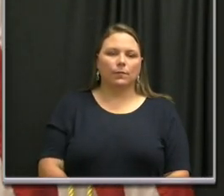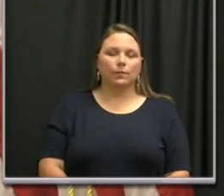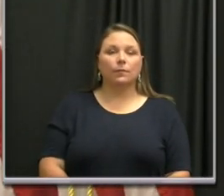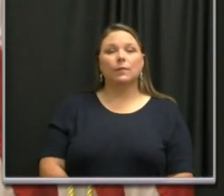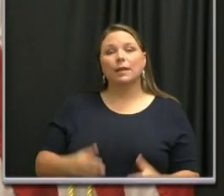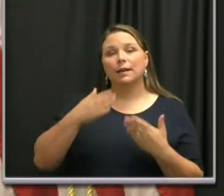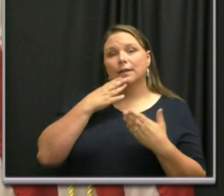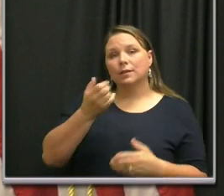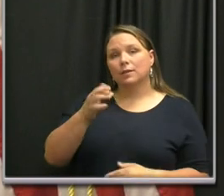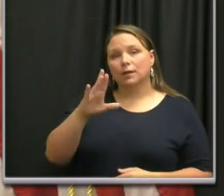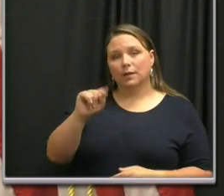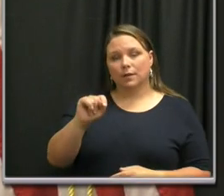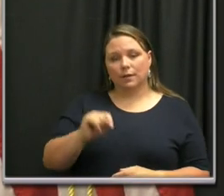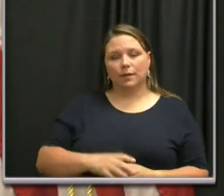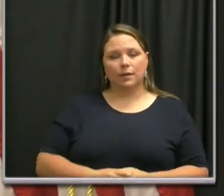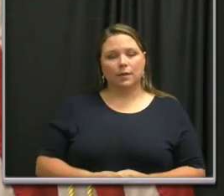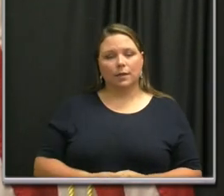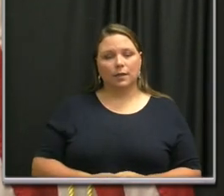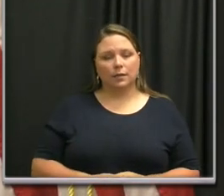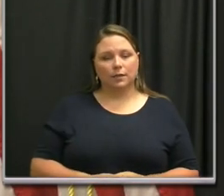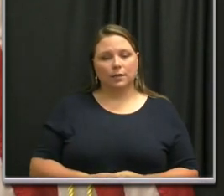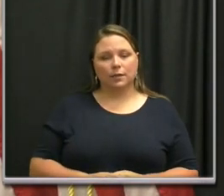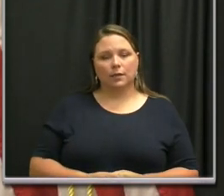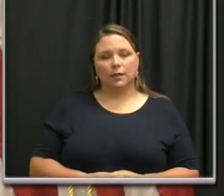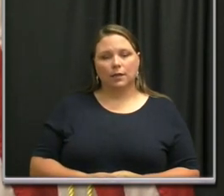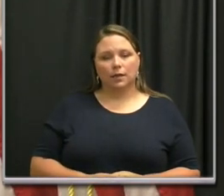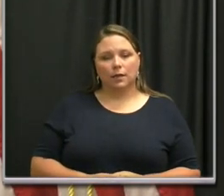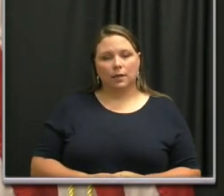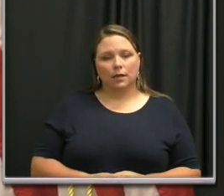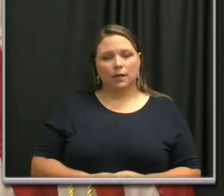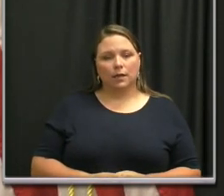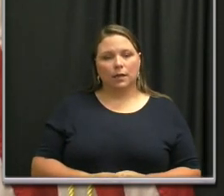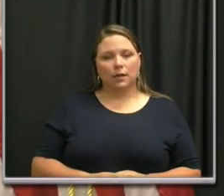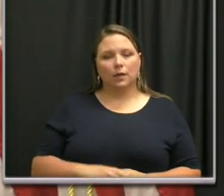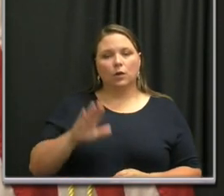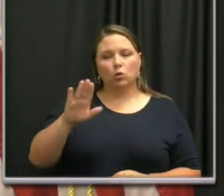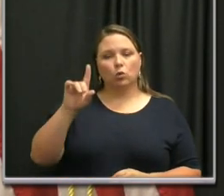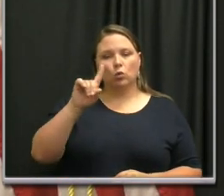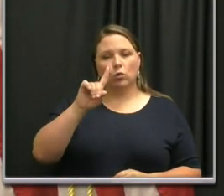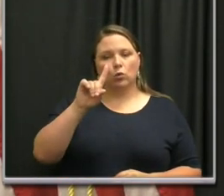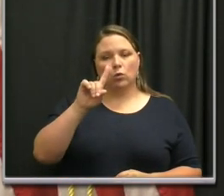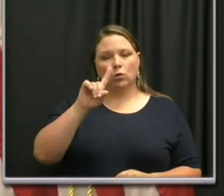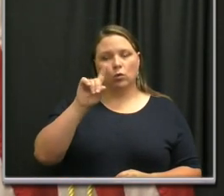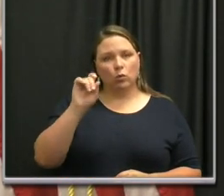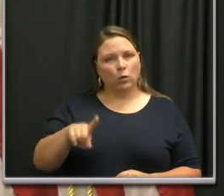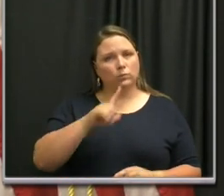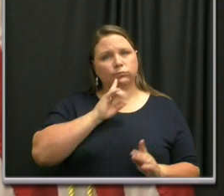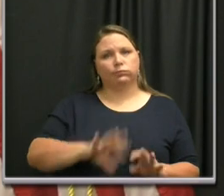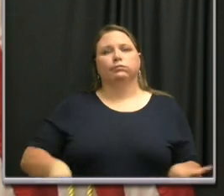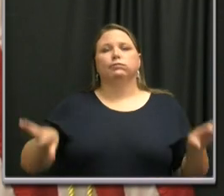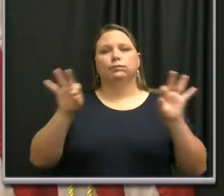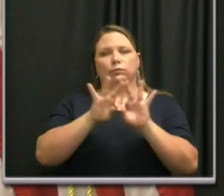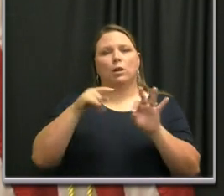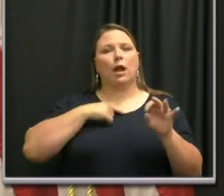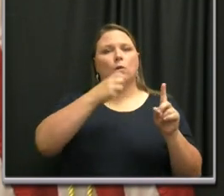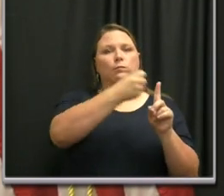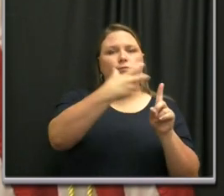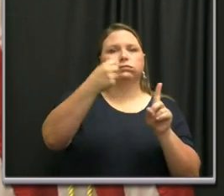Well, thank you, Harriet. Well, let me spend a little bit of time on different aspects of your important question.